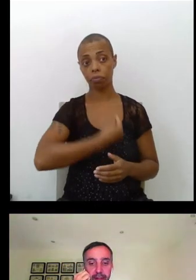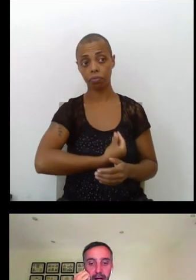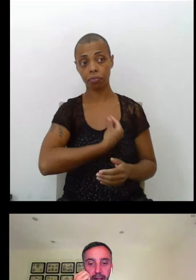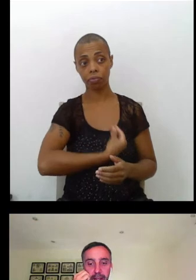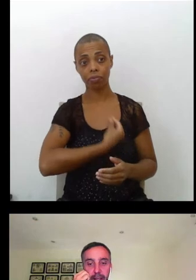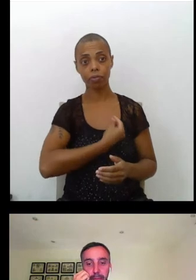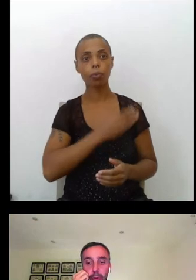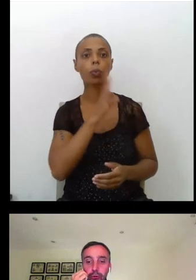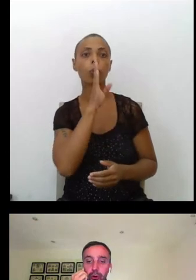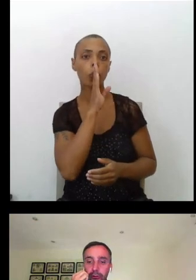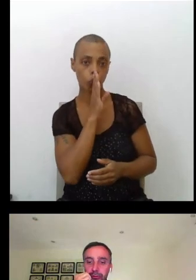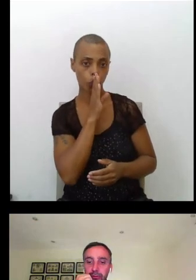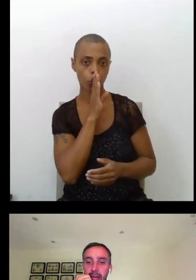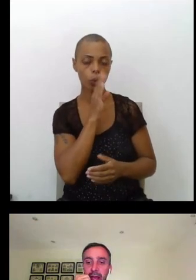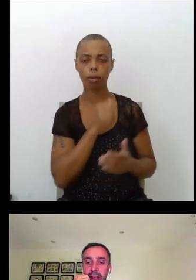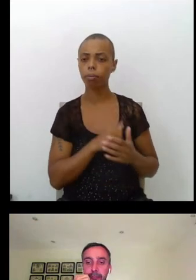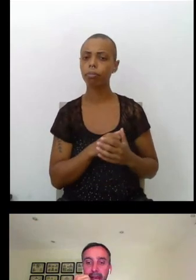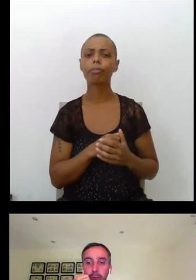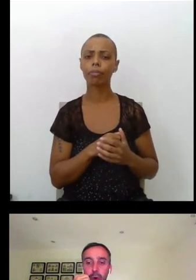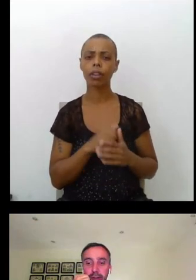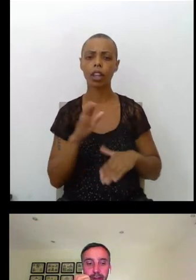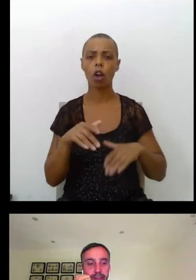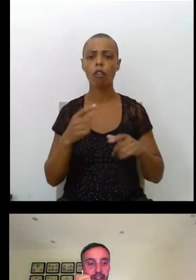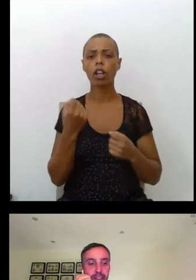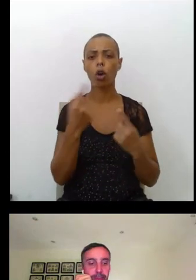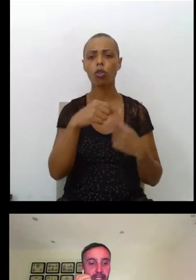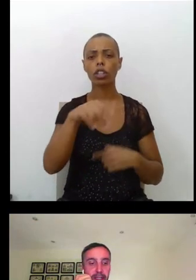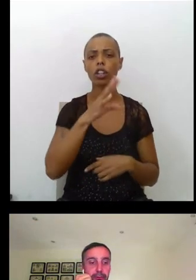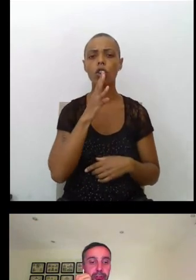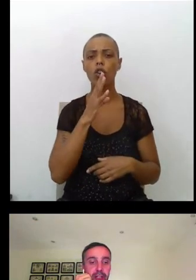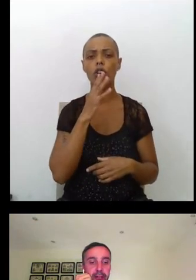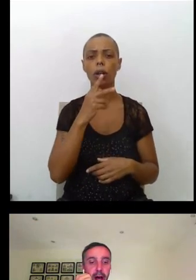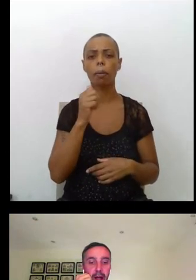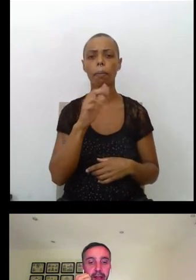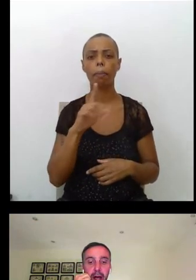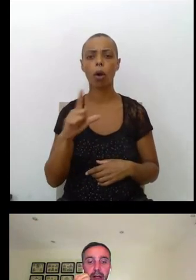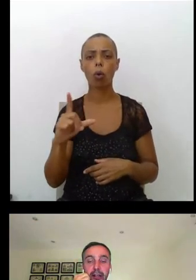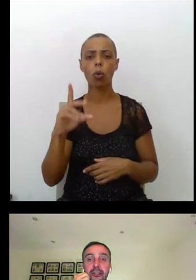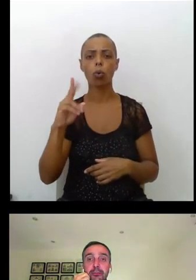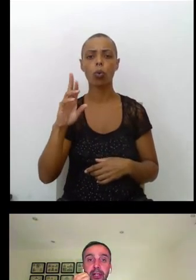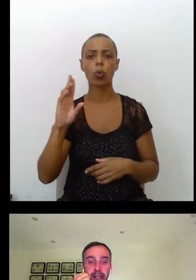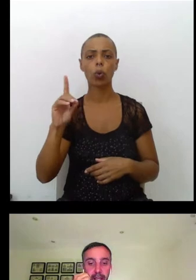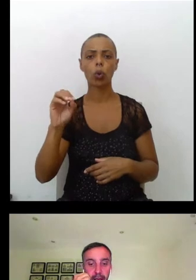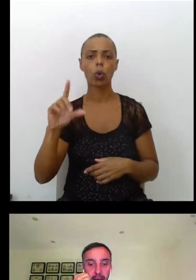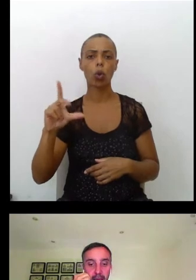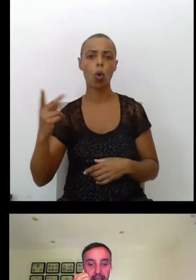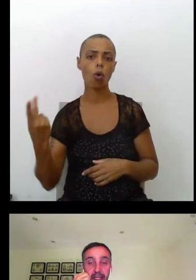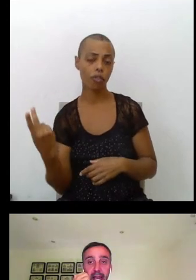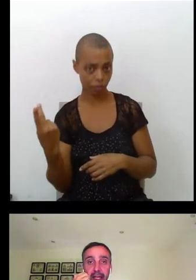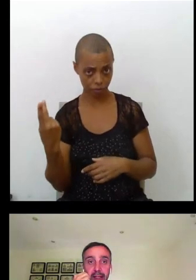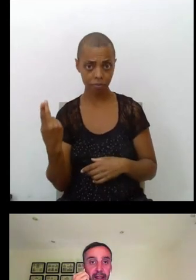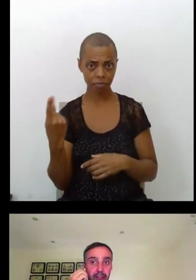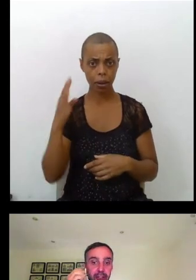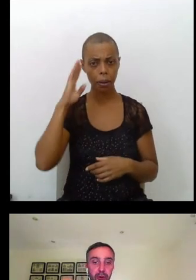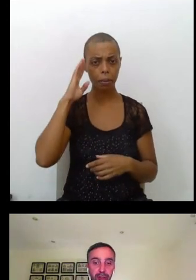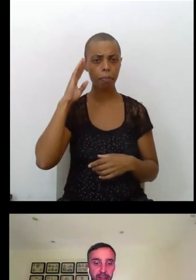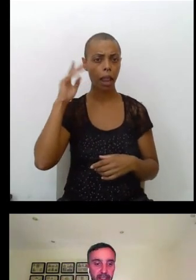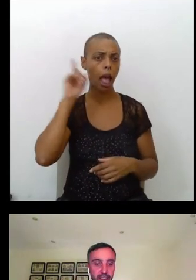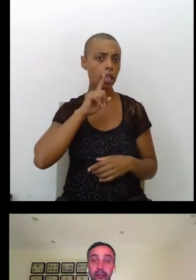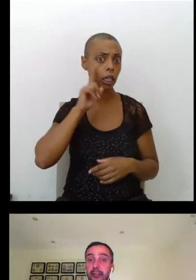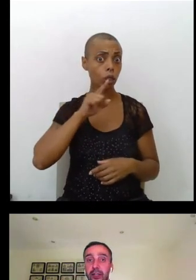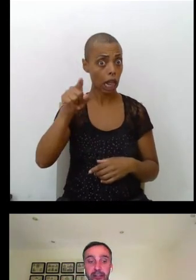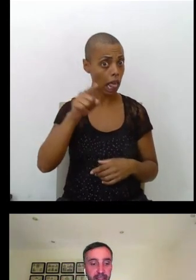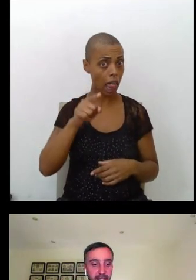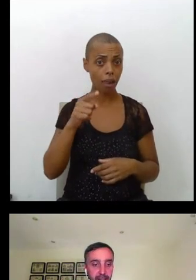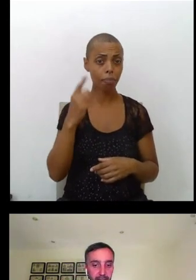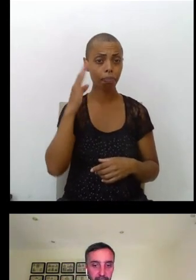with the US architect Paul Rudolph his main work is considered to be the brutalist arts and architecture building at the Yale University